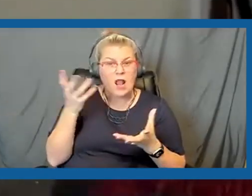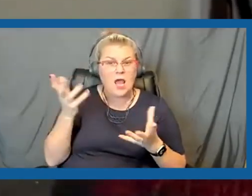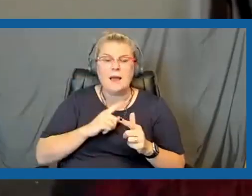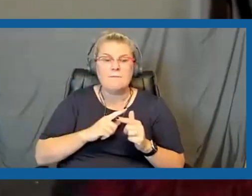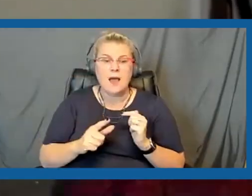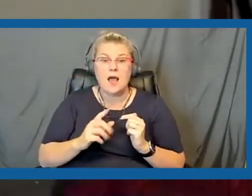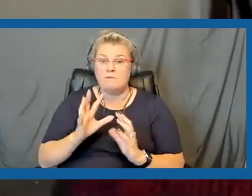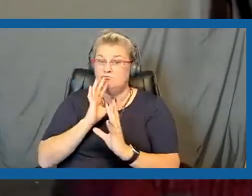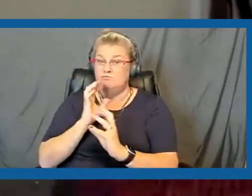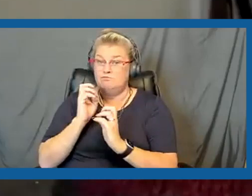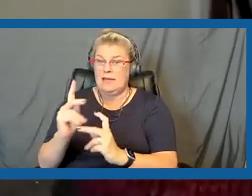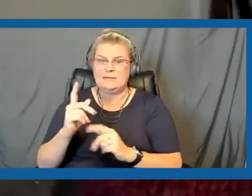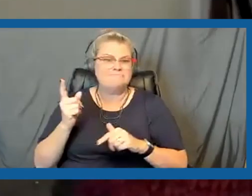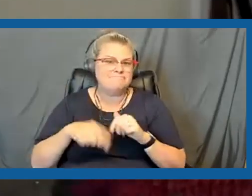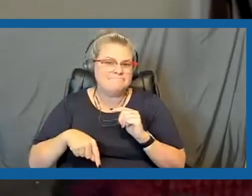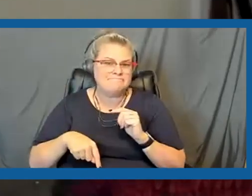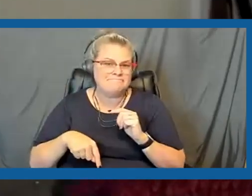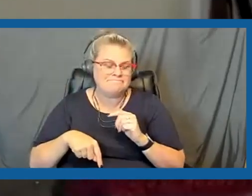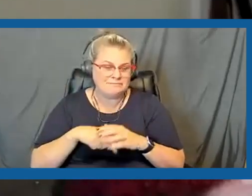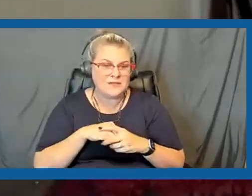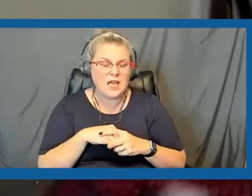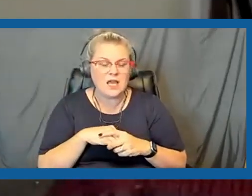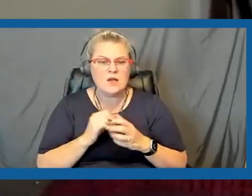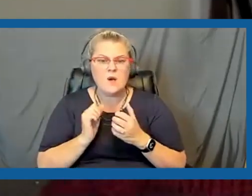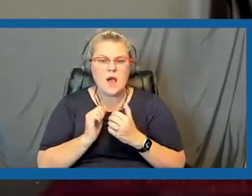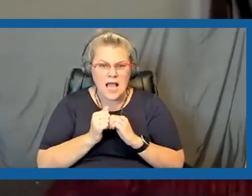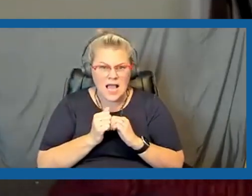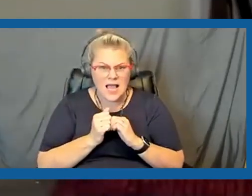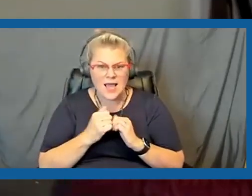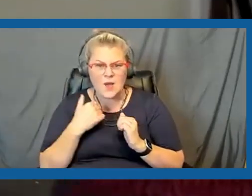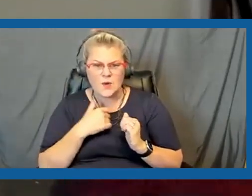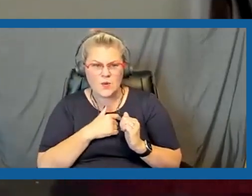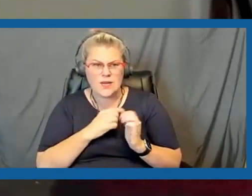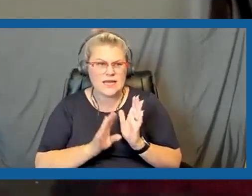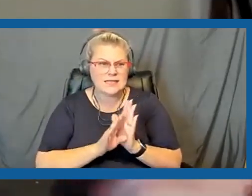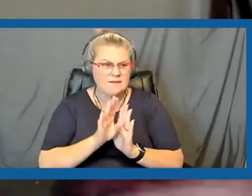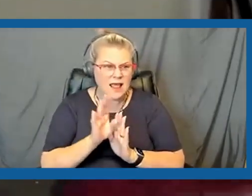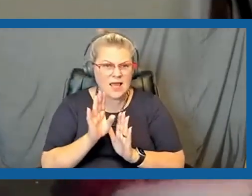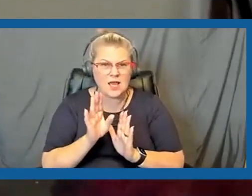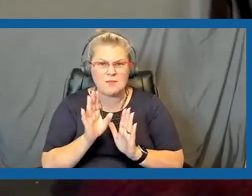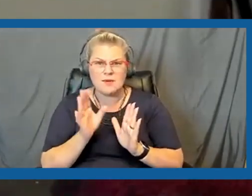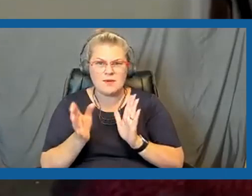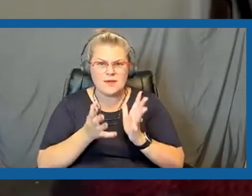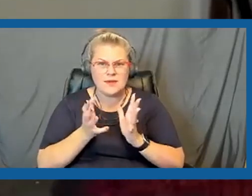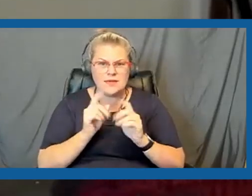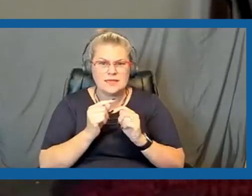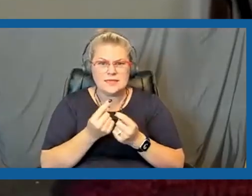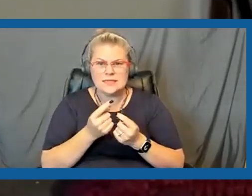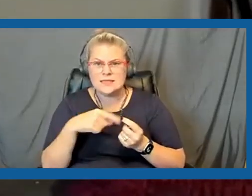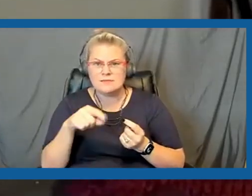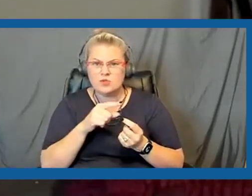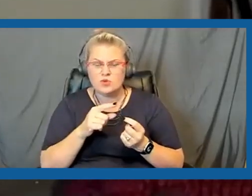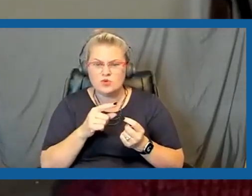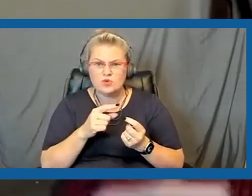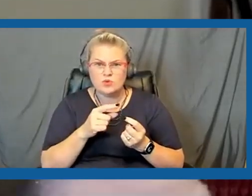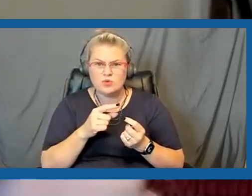back. And so how do we develop teams to pair up to get over that potential